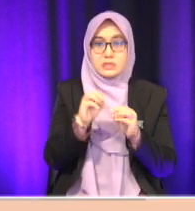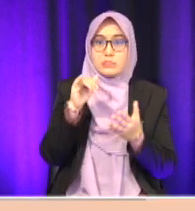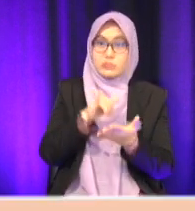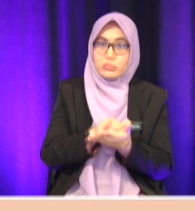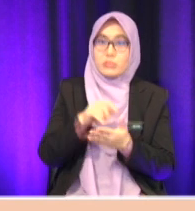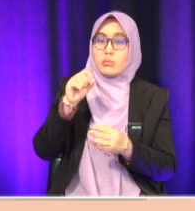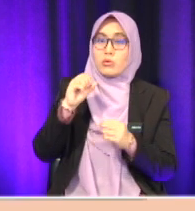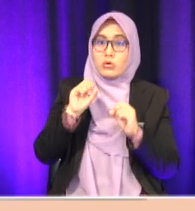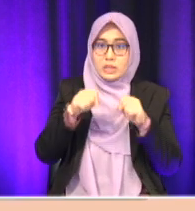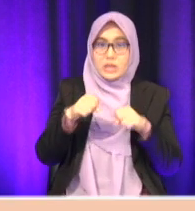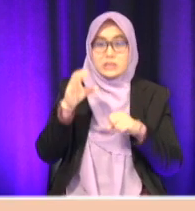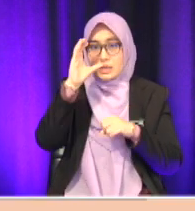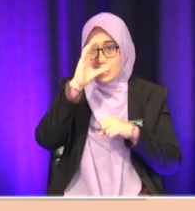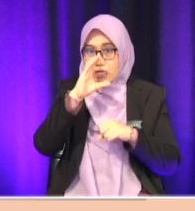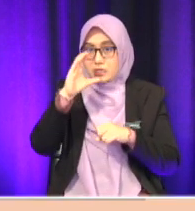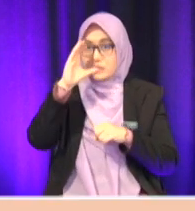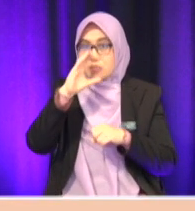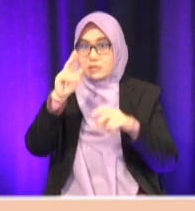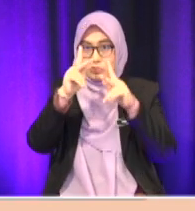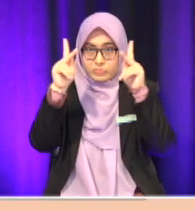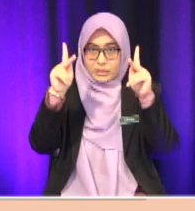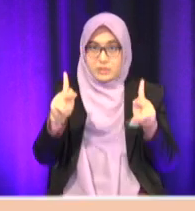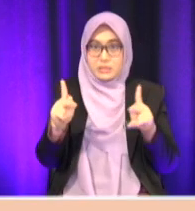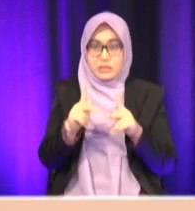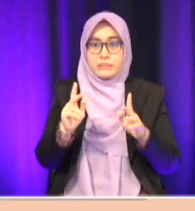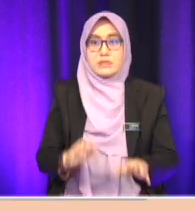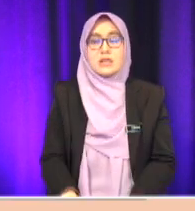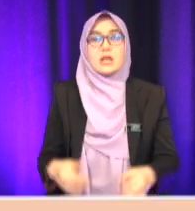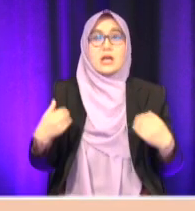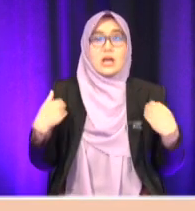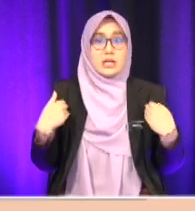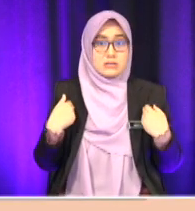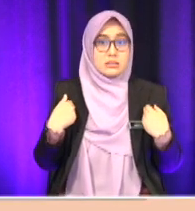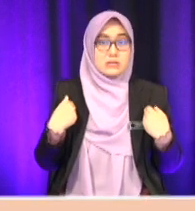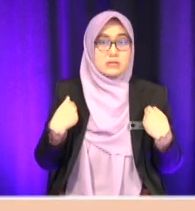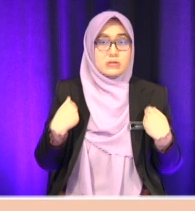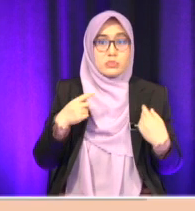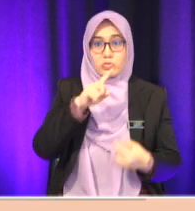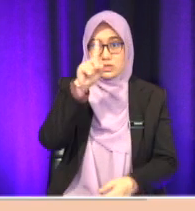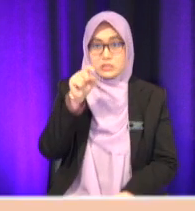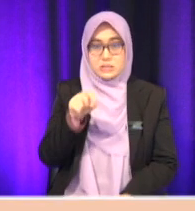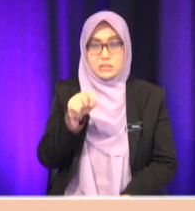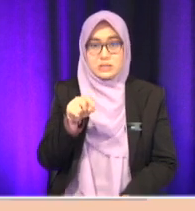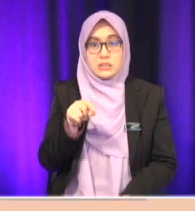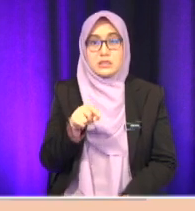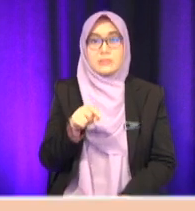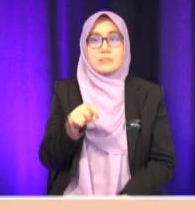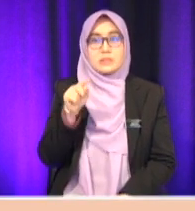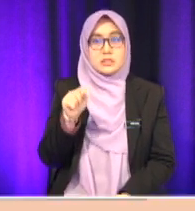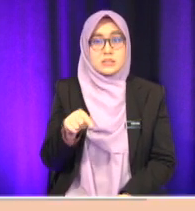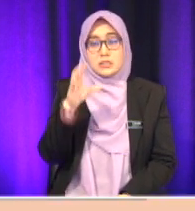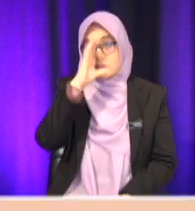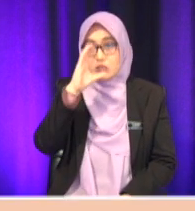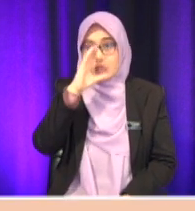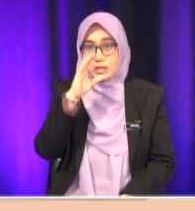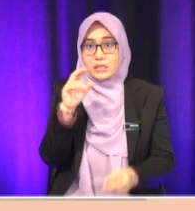Okay, and for other questions, you have to look for keywords to enable you to zoom into